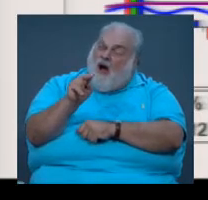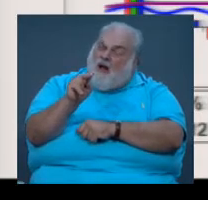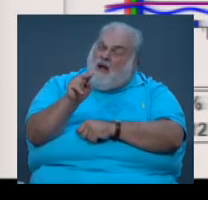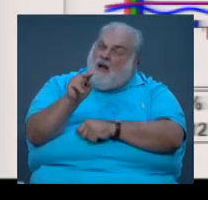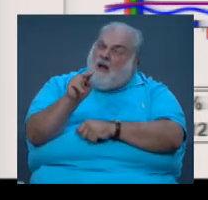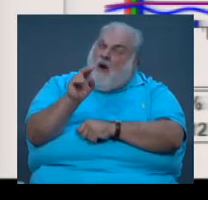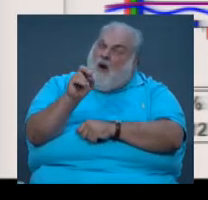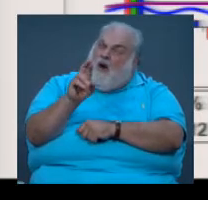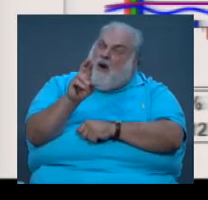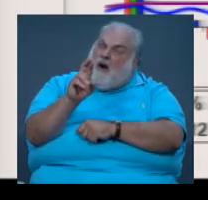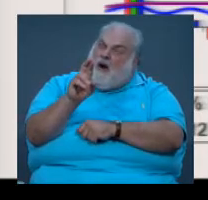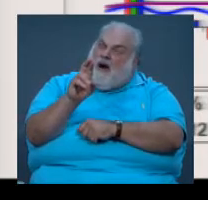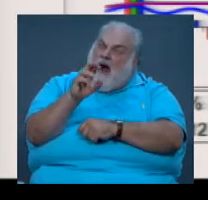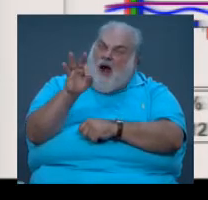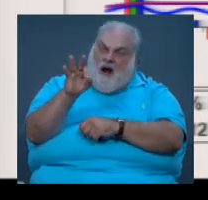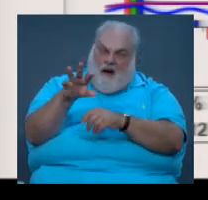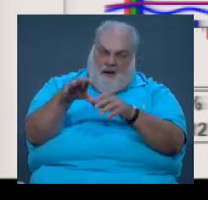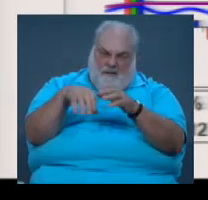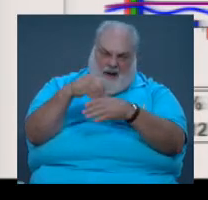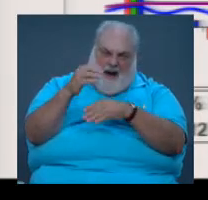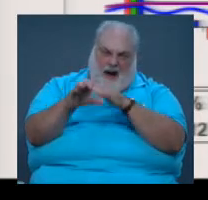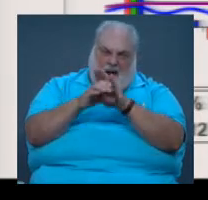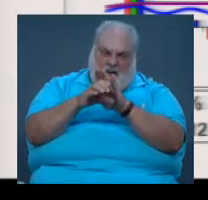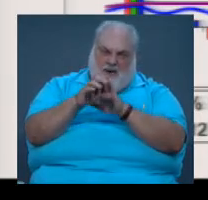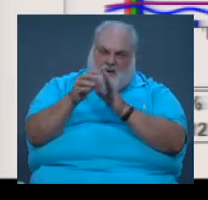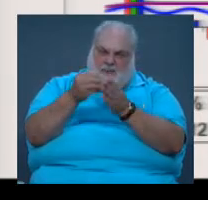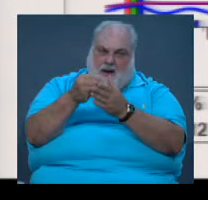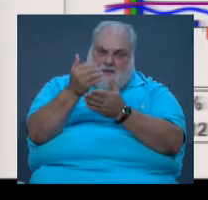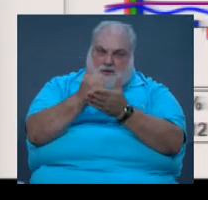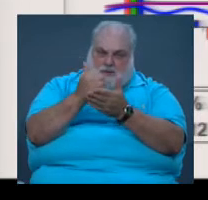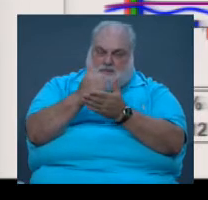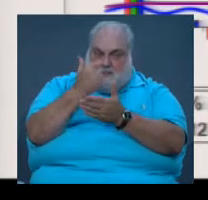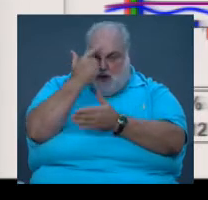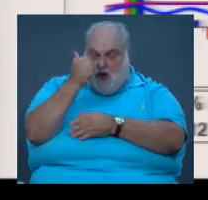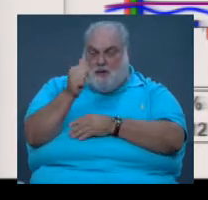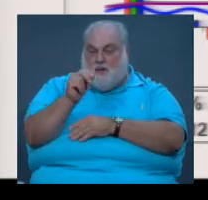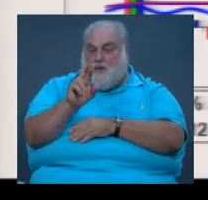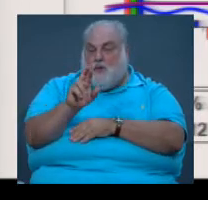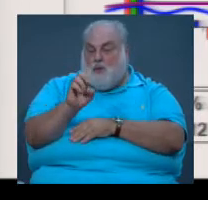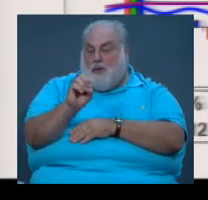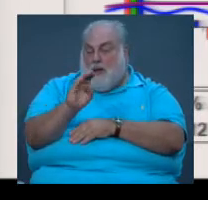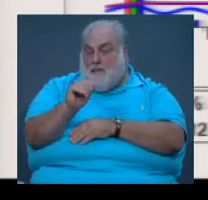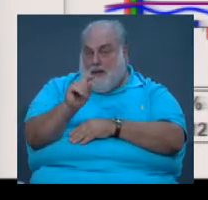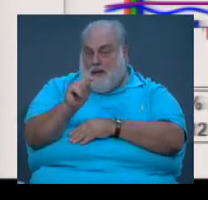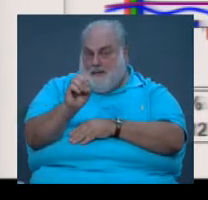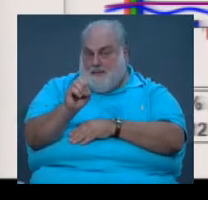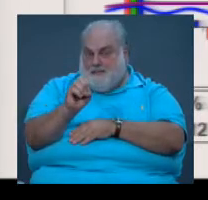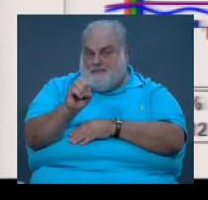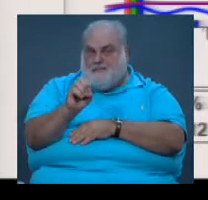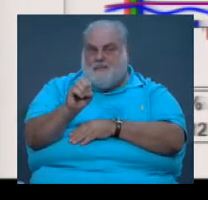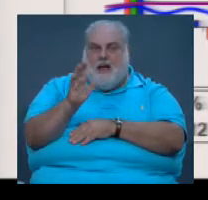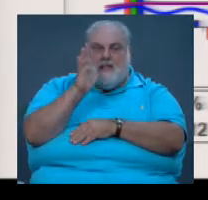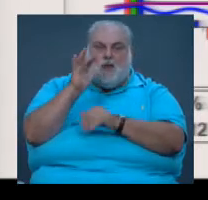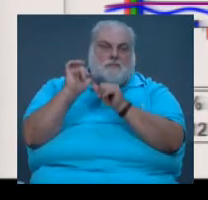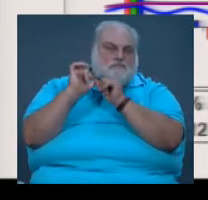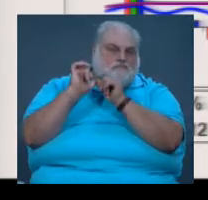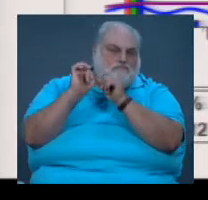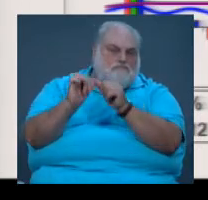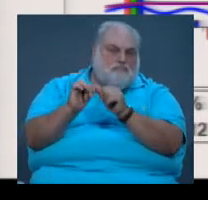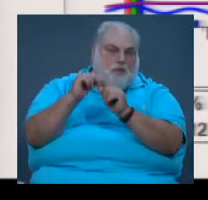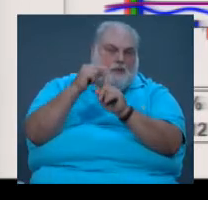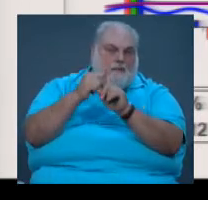out of character revenues because of the potential for the rebate. The rebate period will extend through May